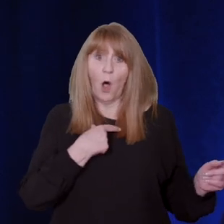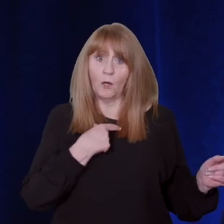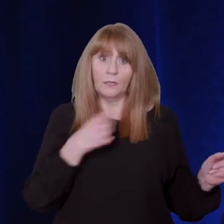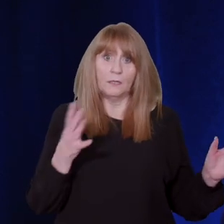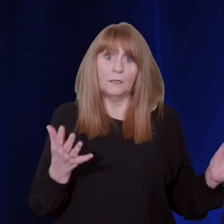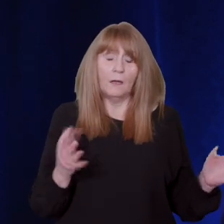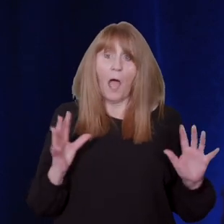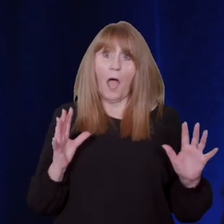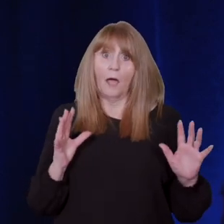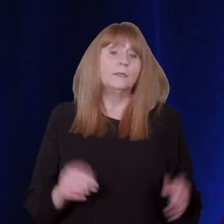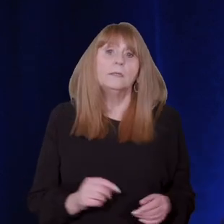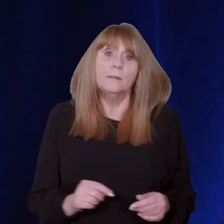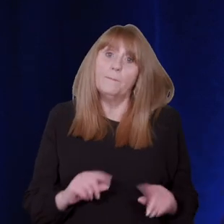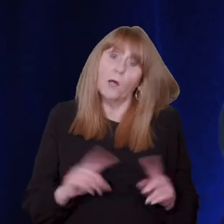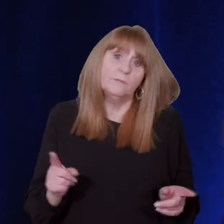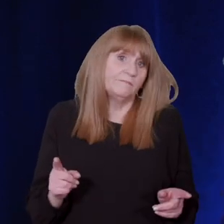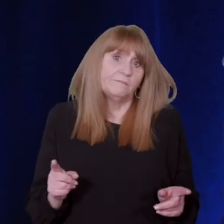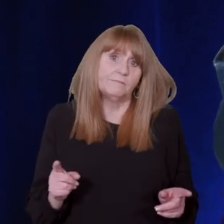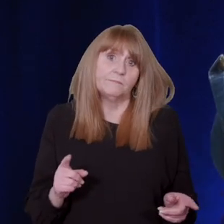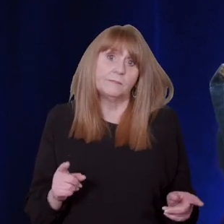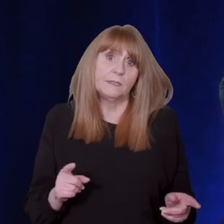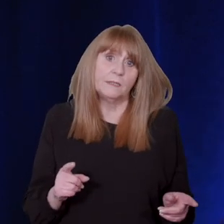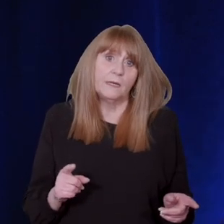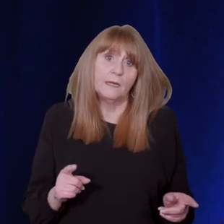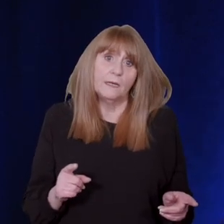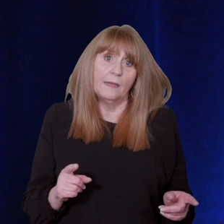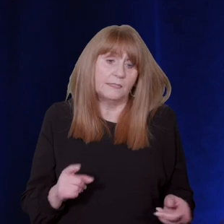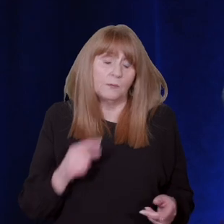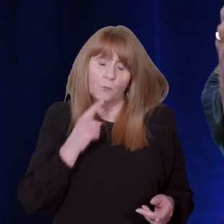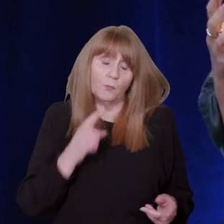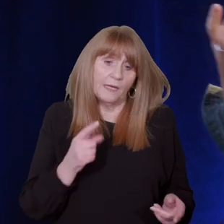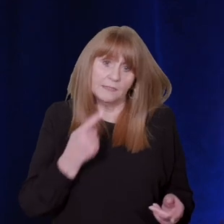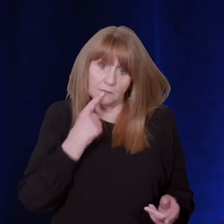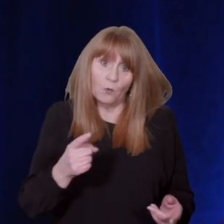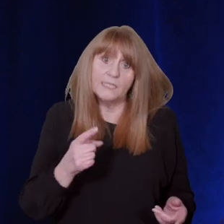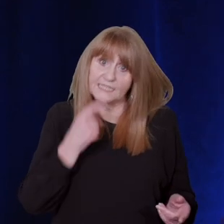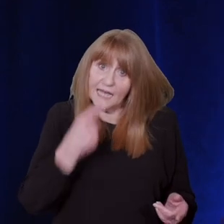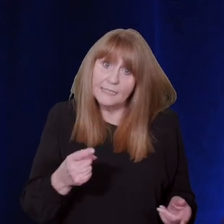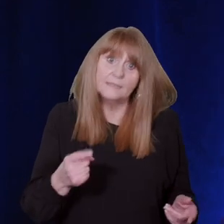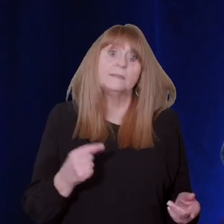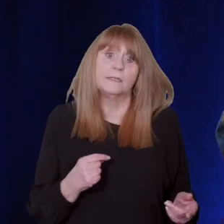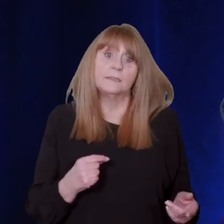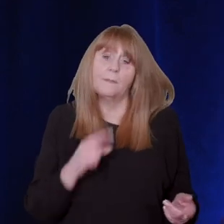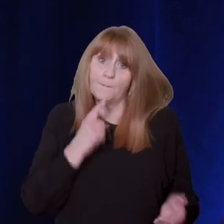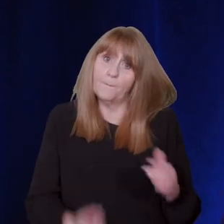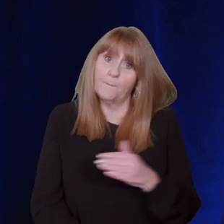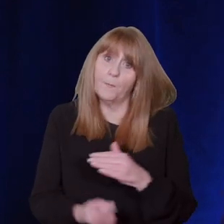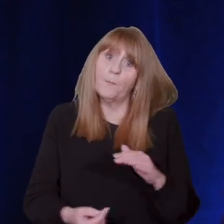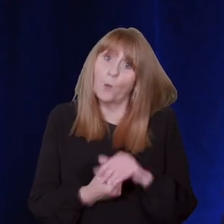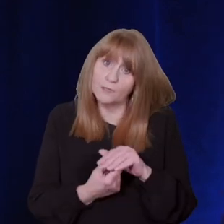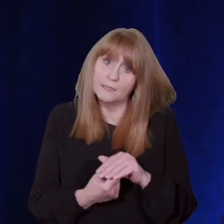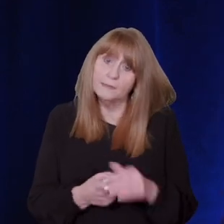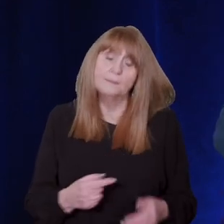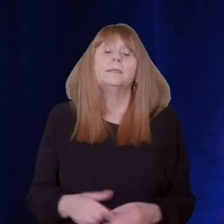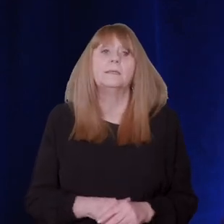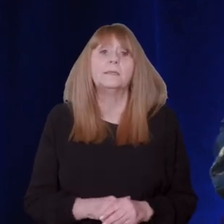people. I want you to know that your role, your part, playing your part is to actually make a difference. The fact that you start to see